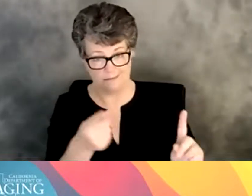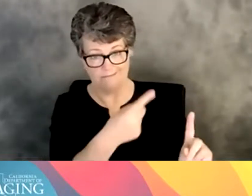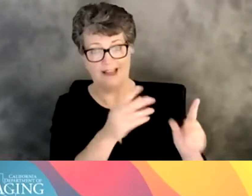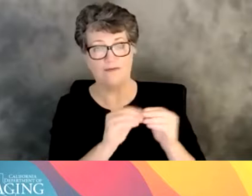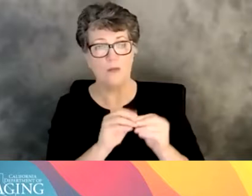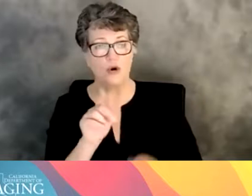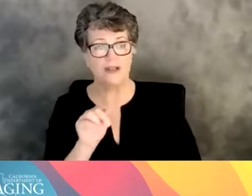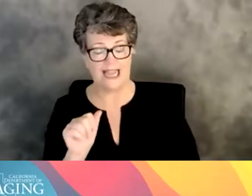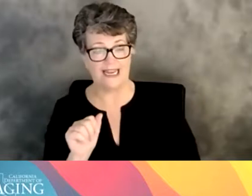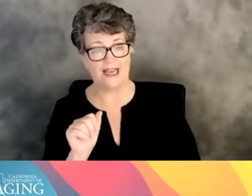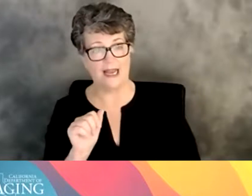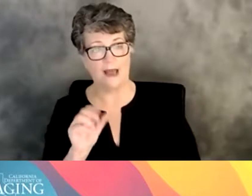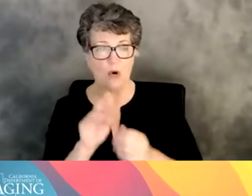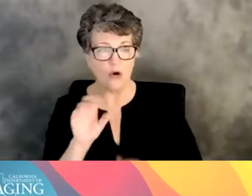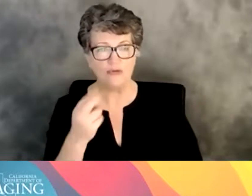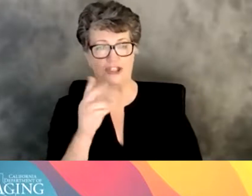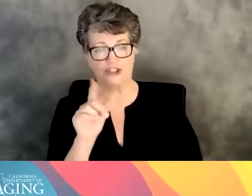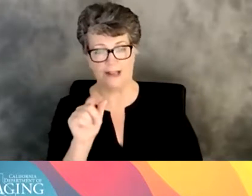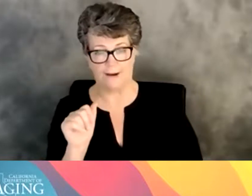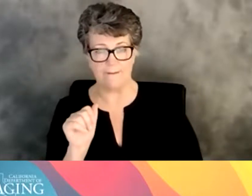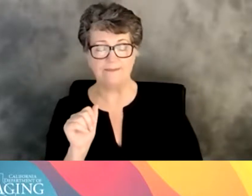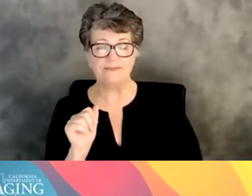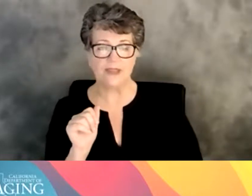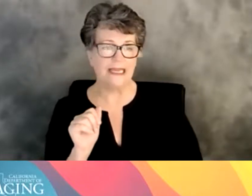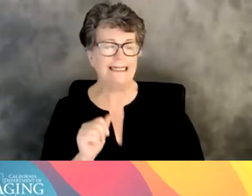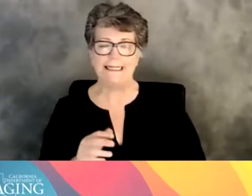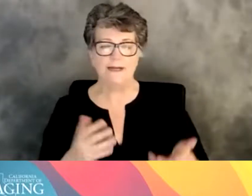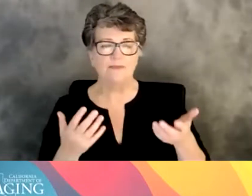more richness in them. And so we don't want